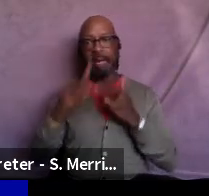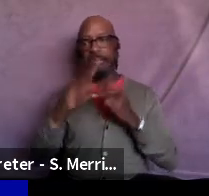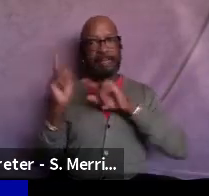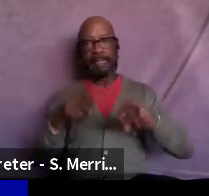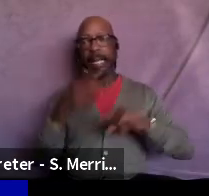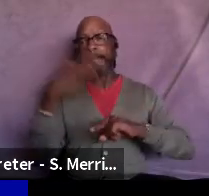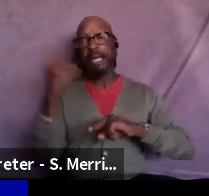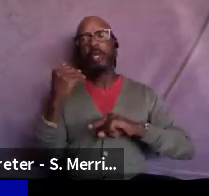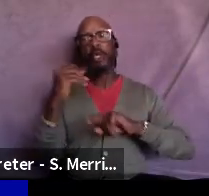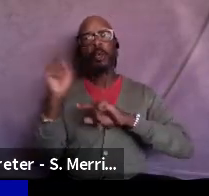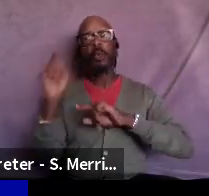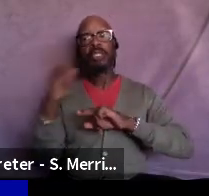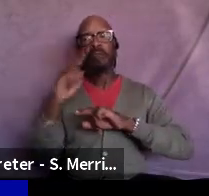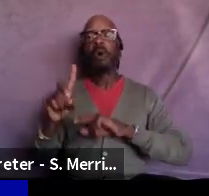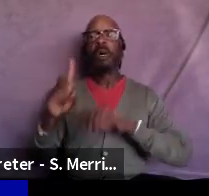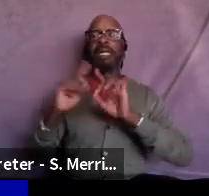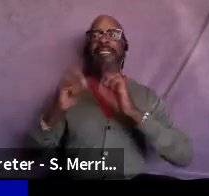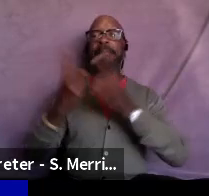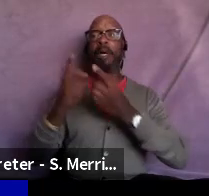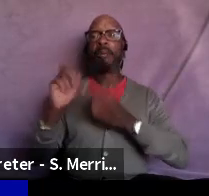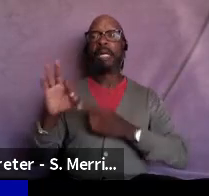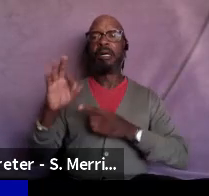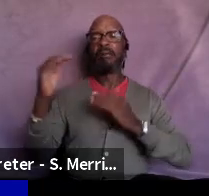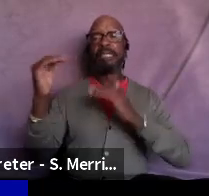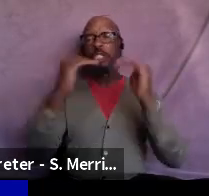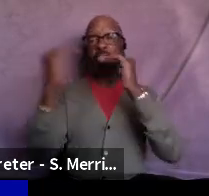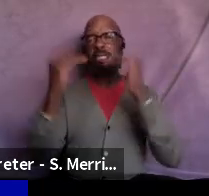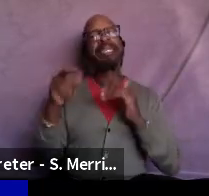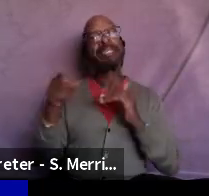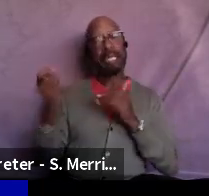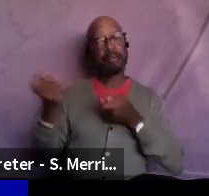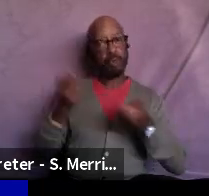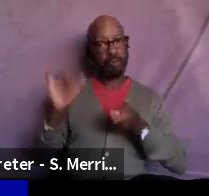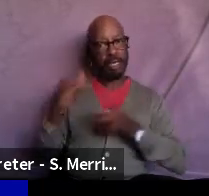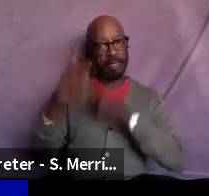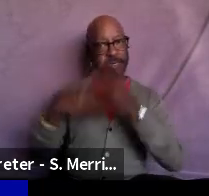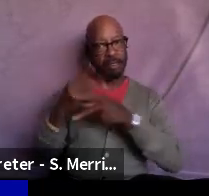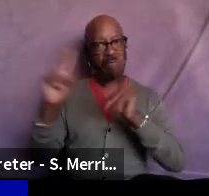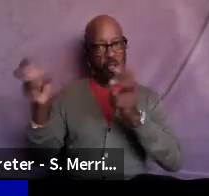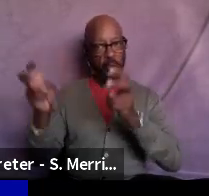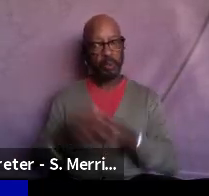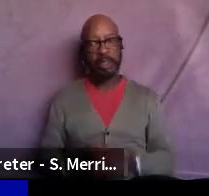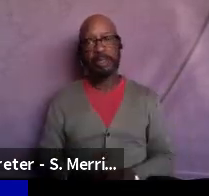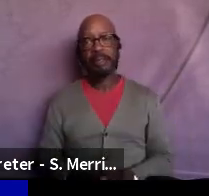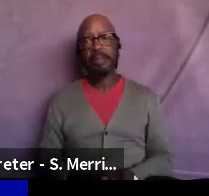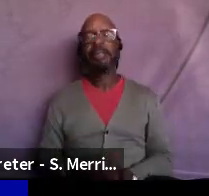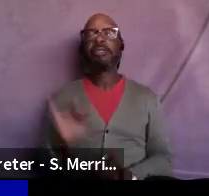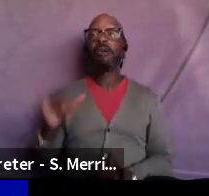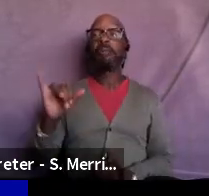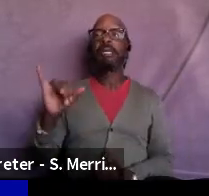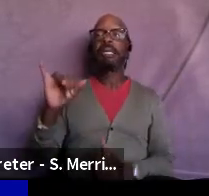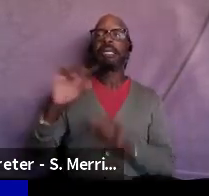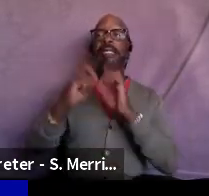of Justice, as they would have jurisdiction over those kinds of issues. So that would be the Department of Justice's Civil